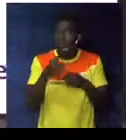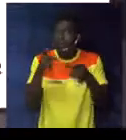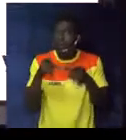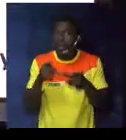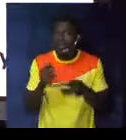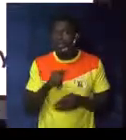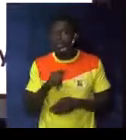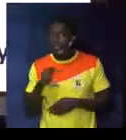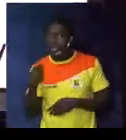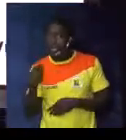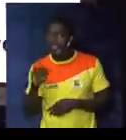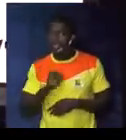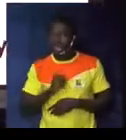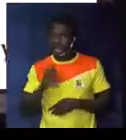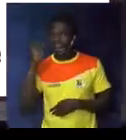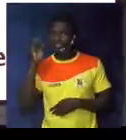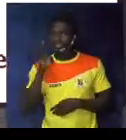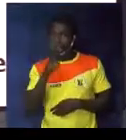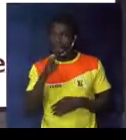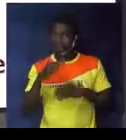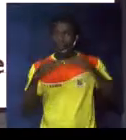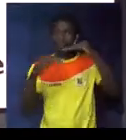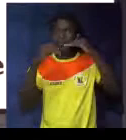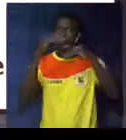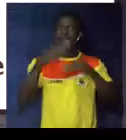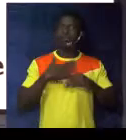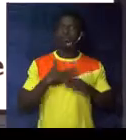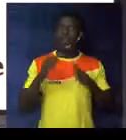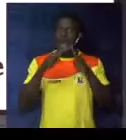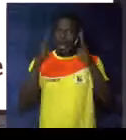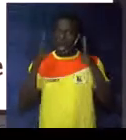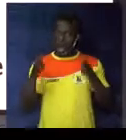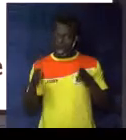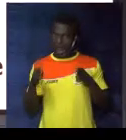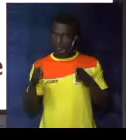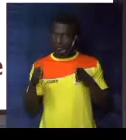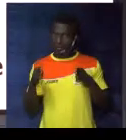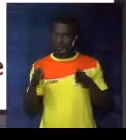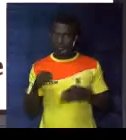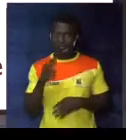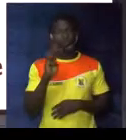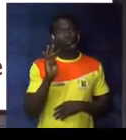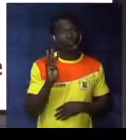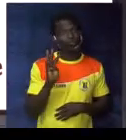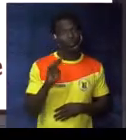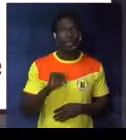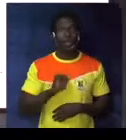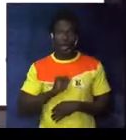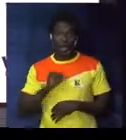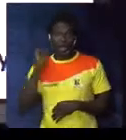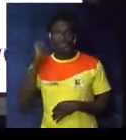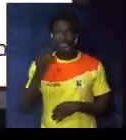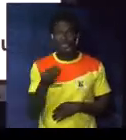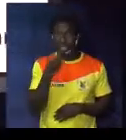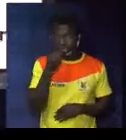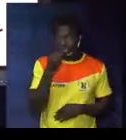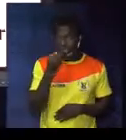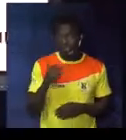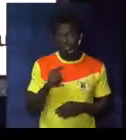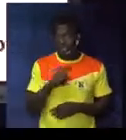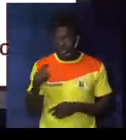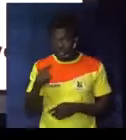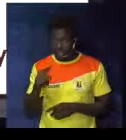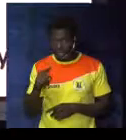the place dash I shall build my house. 4, I shall